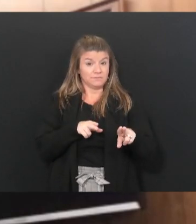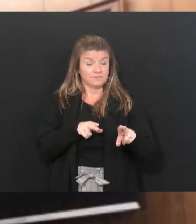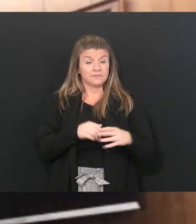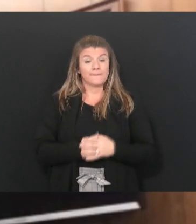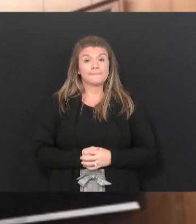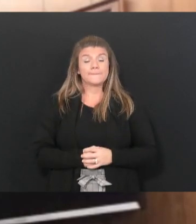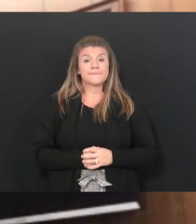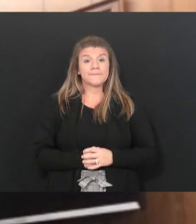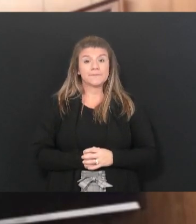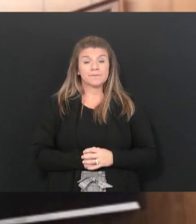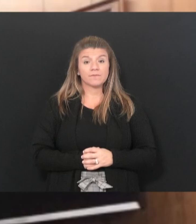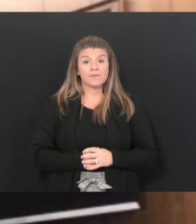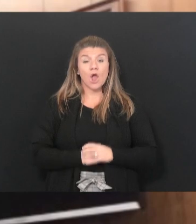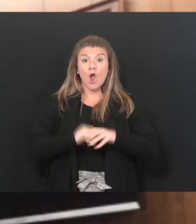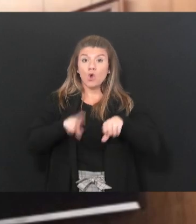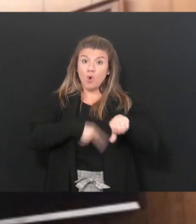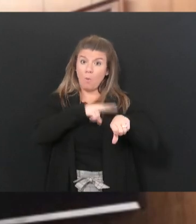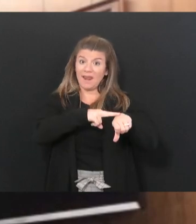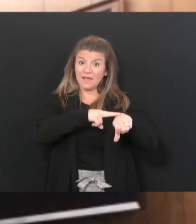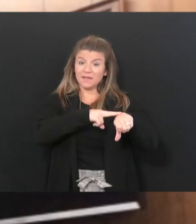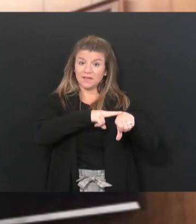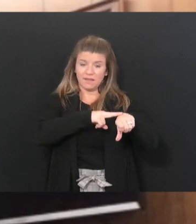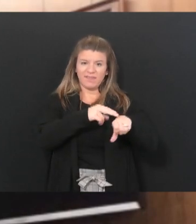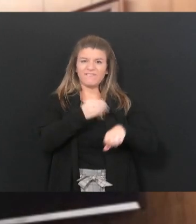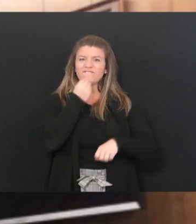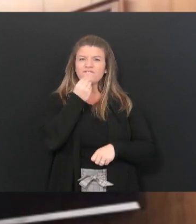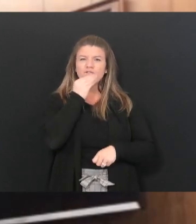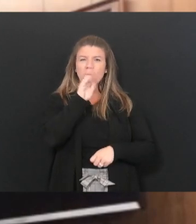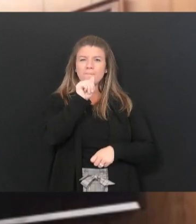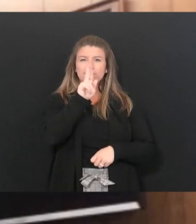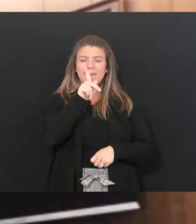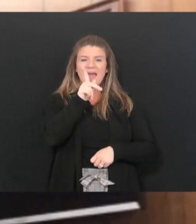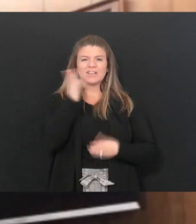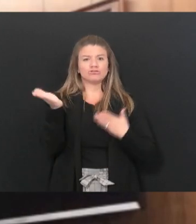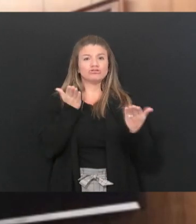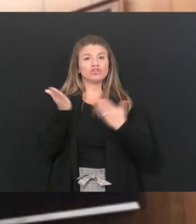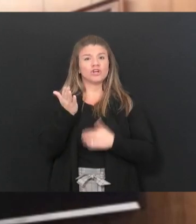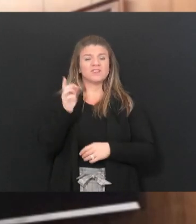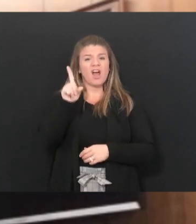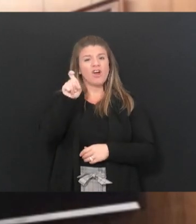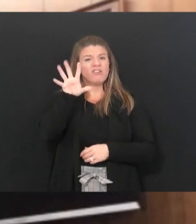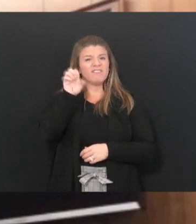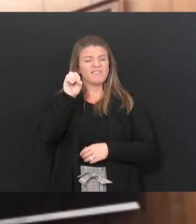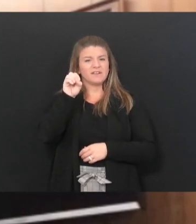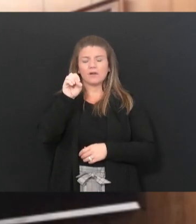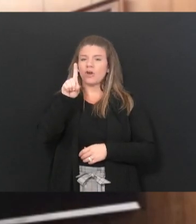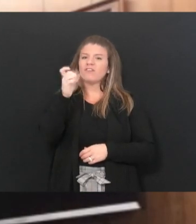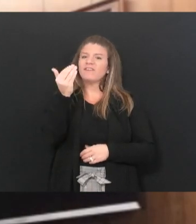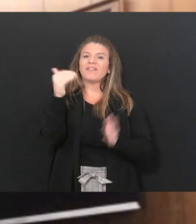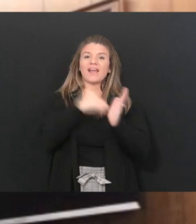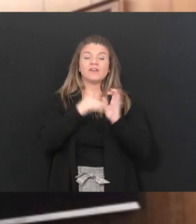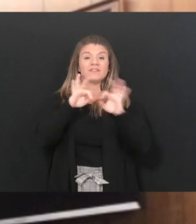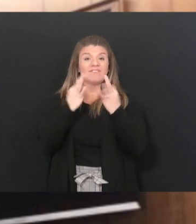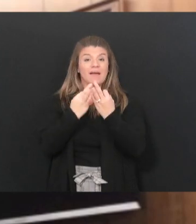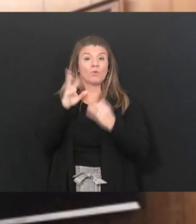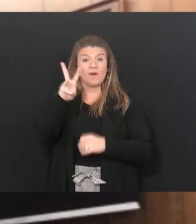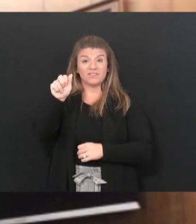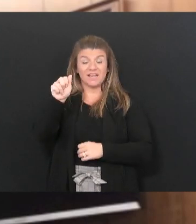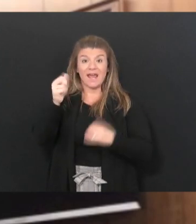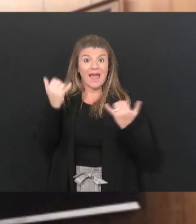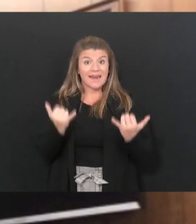We normally, the food bank system serves about 115,000 families in West Virginia. We are now up